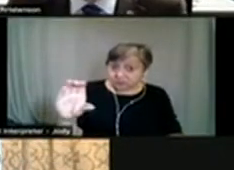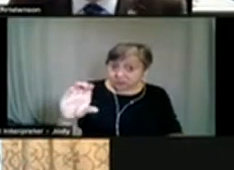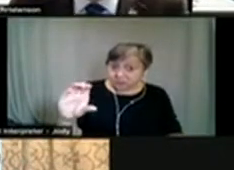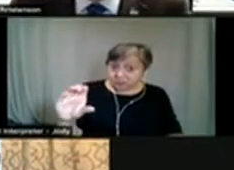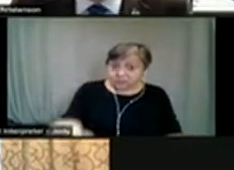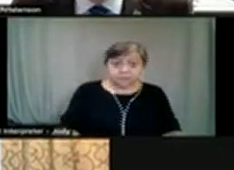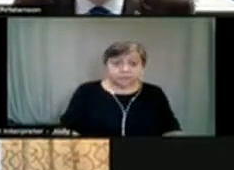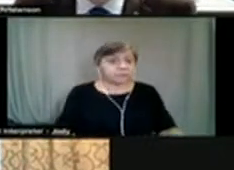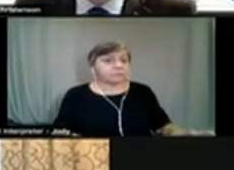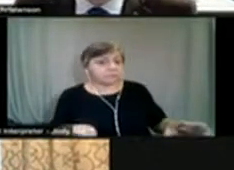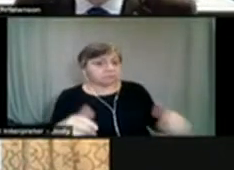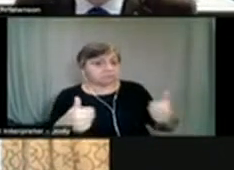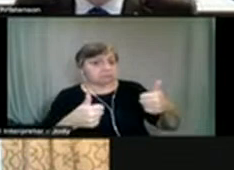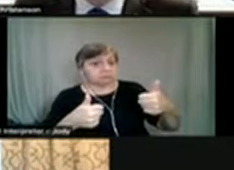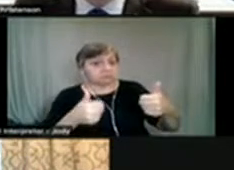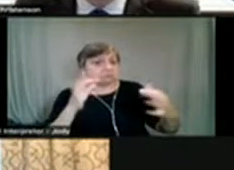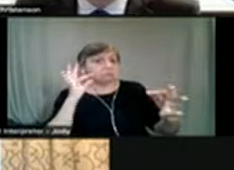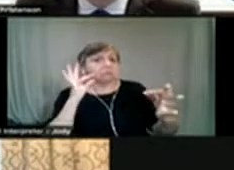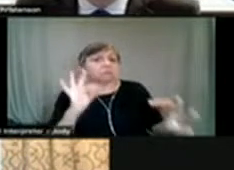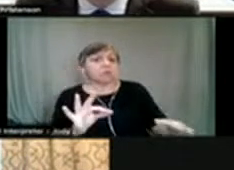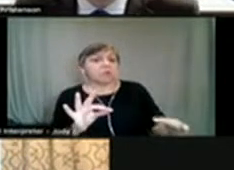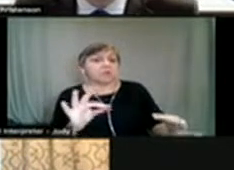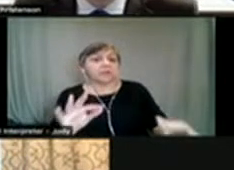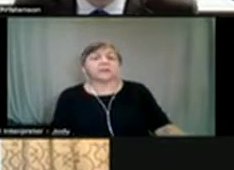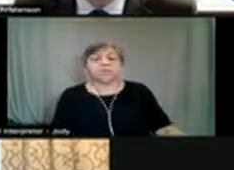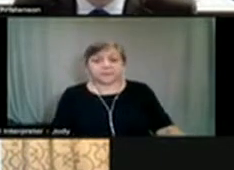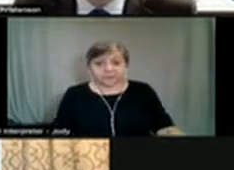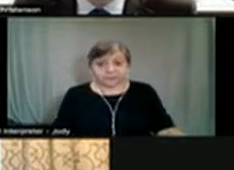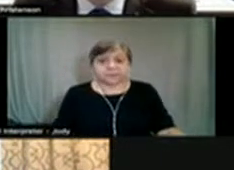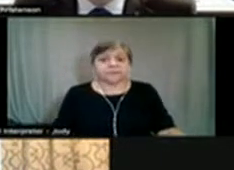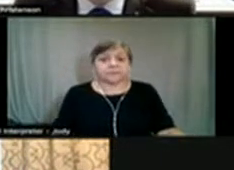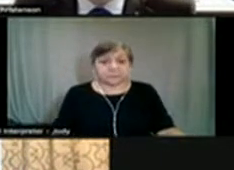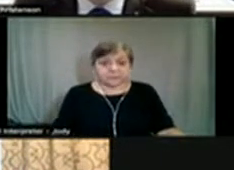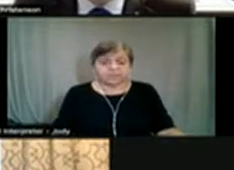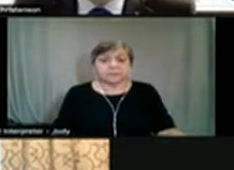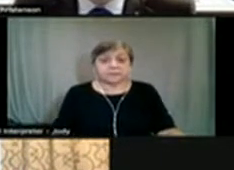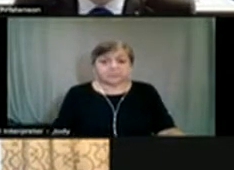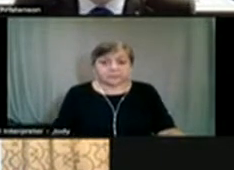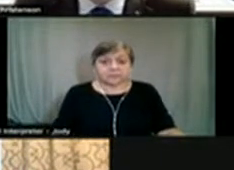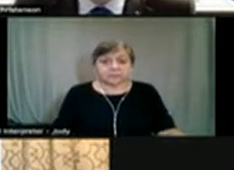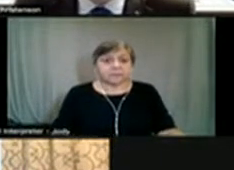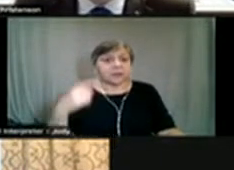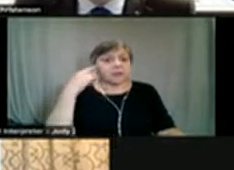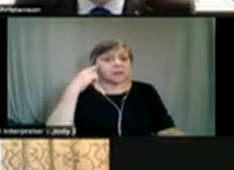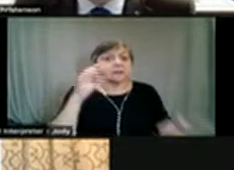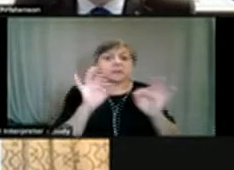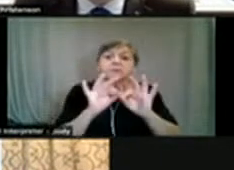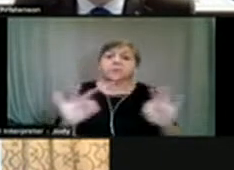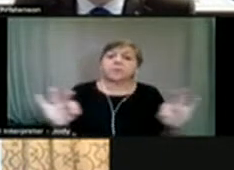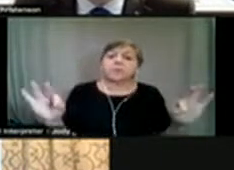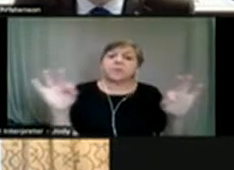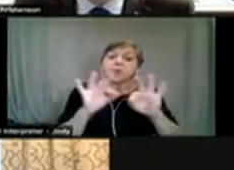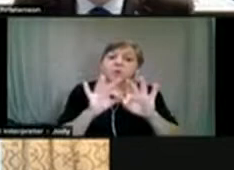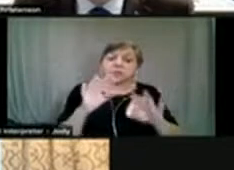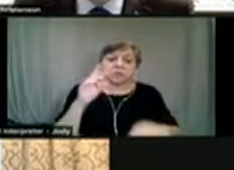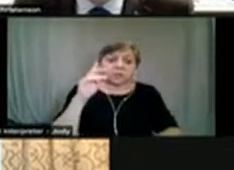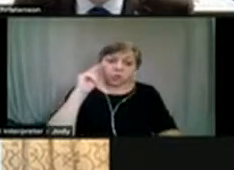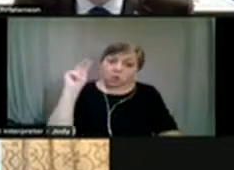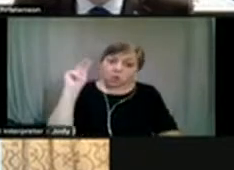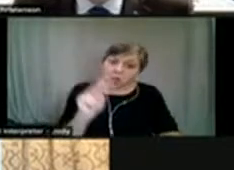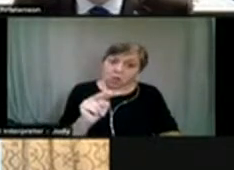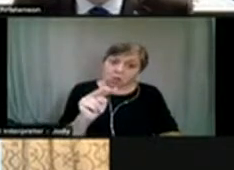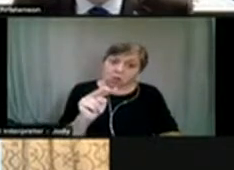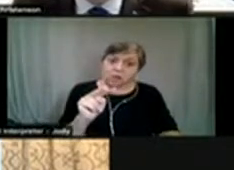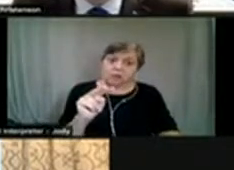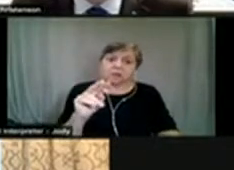That sounds perfect because I just want to see what, you know, I think it's extremely important that we actually take a look at that, you know,